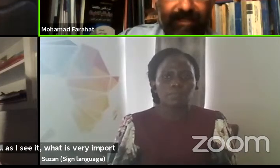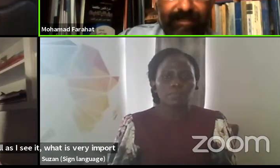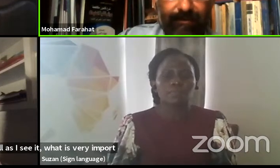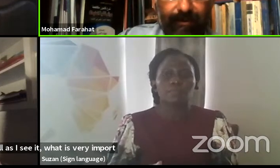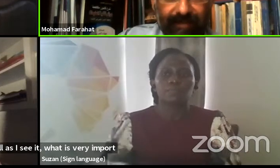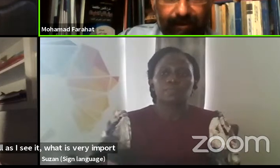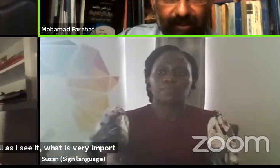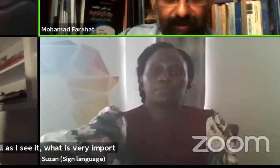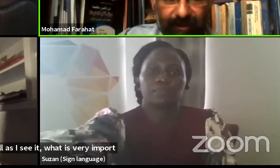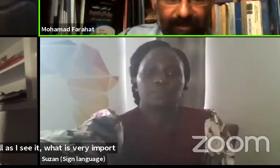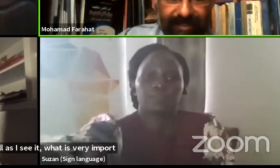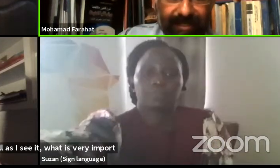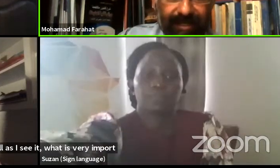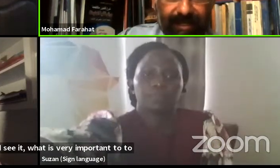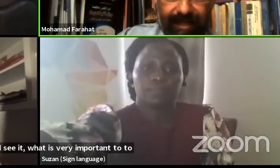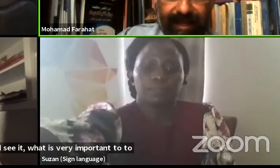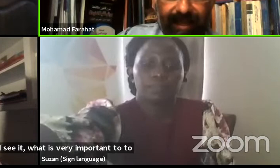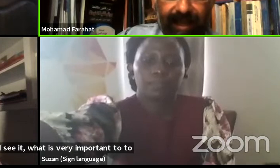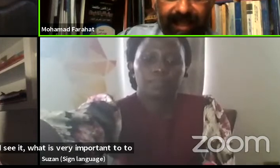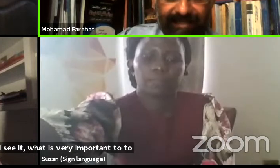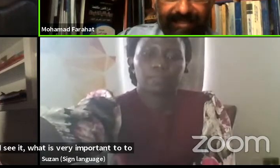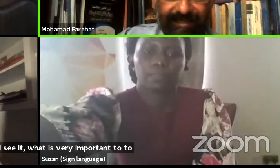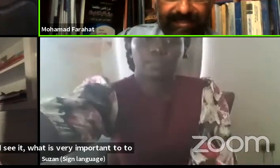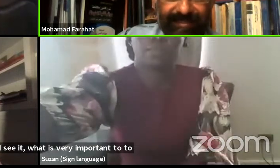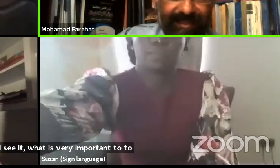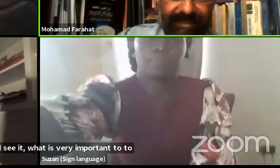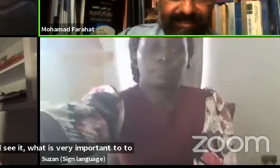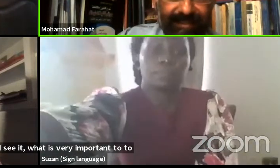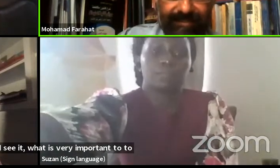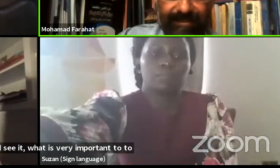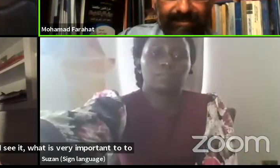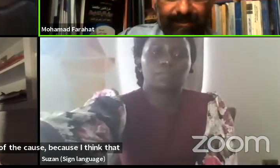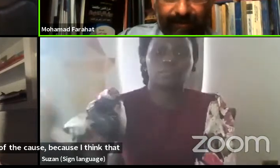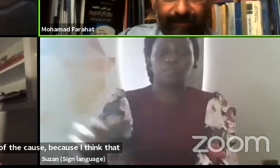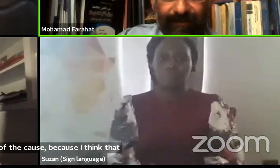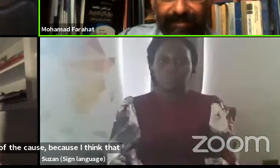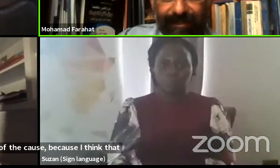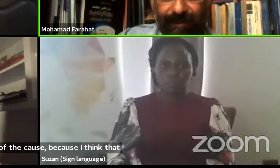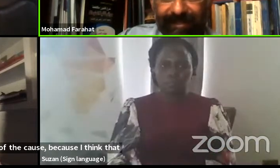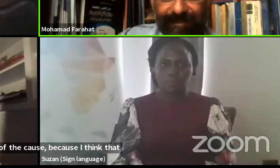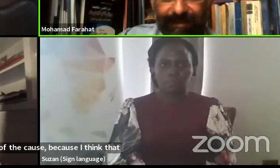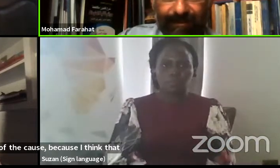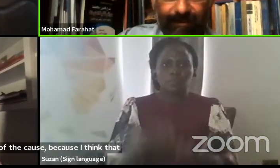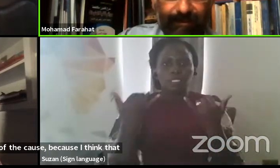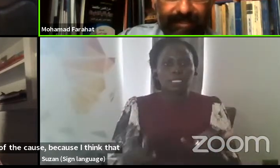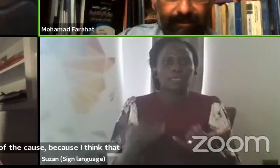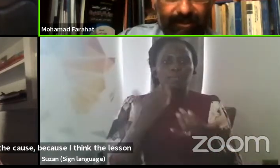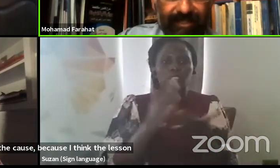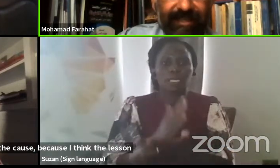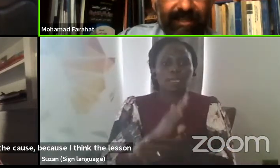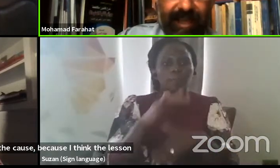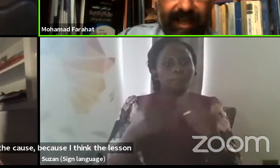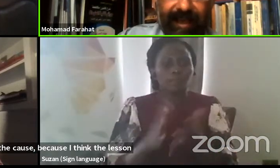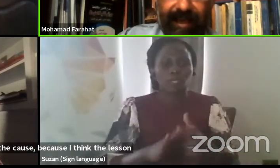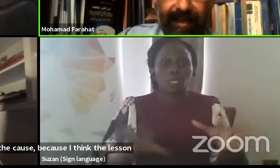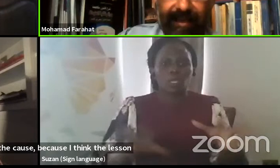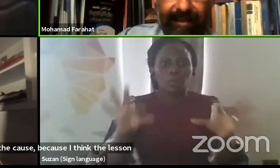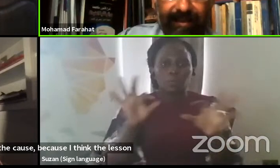check what is the rule of the course, because I think this is the last resort of the human rights defense to go to the courts.